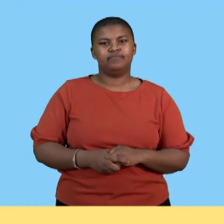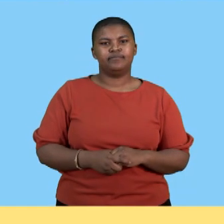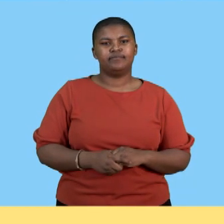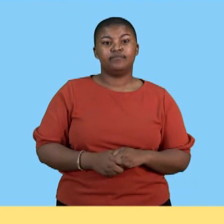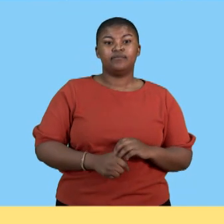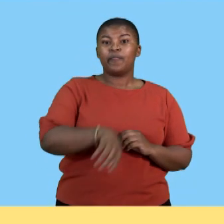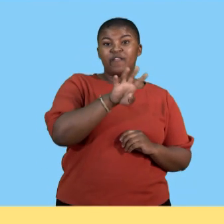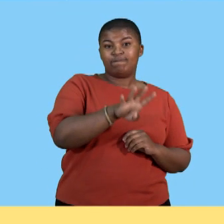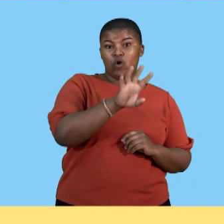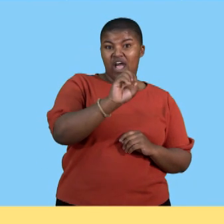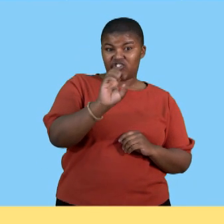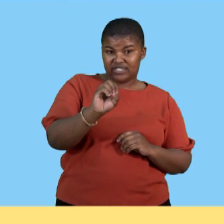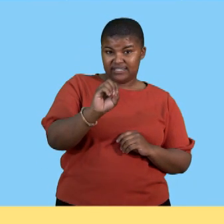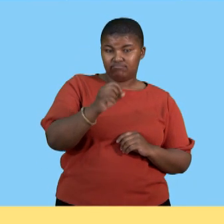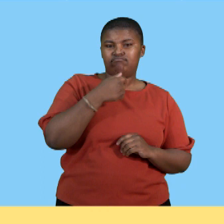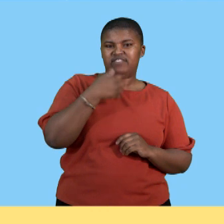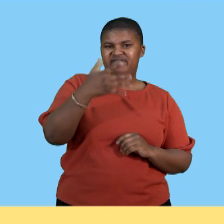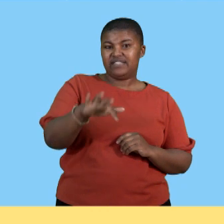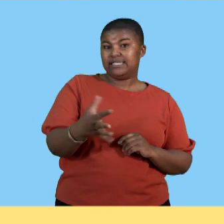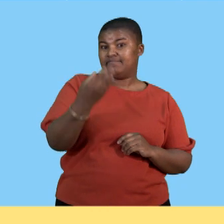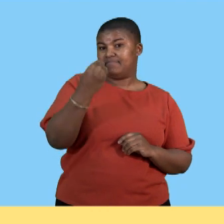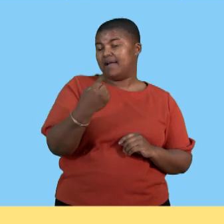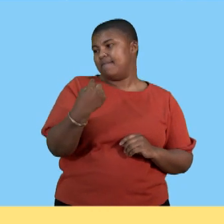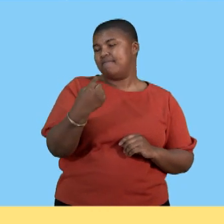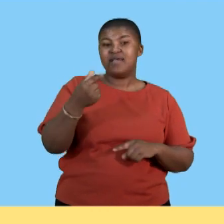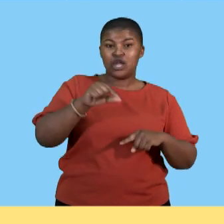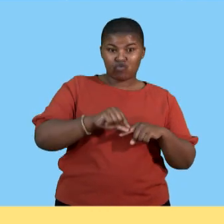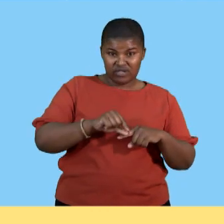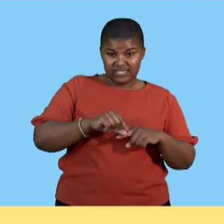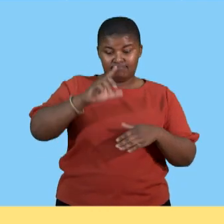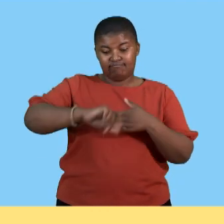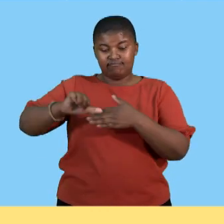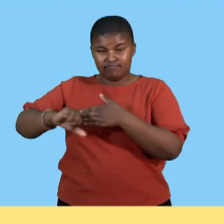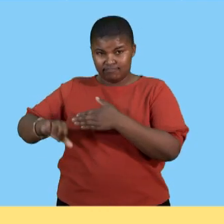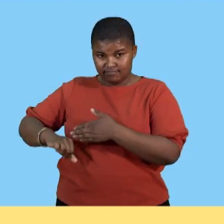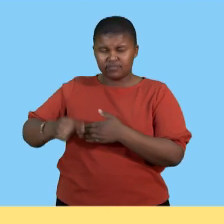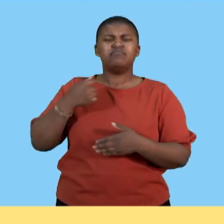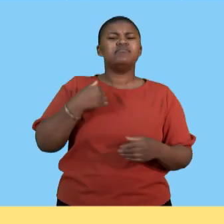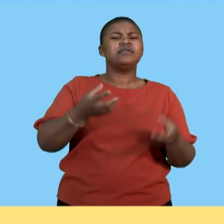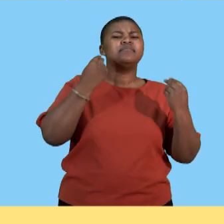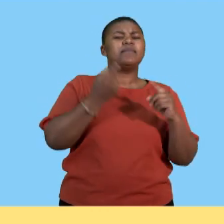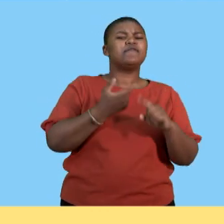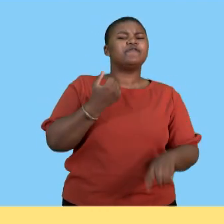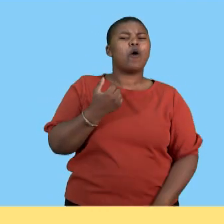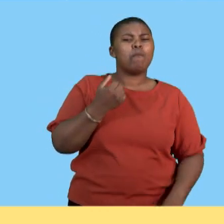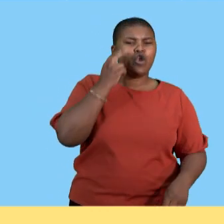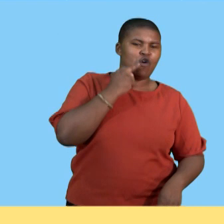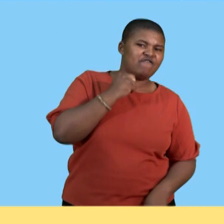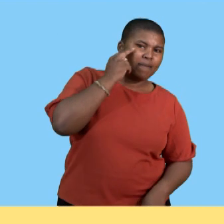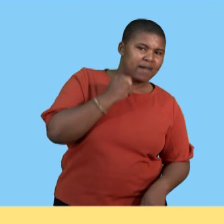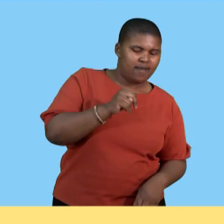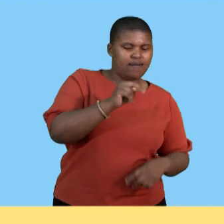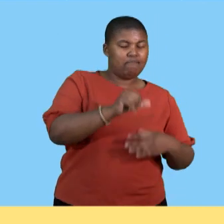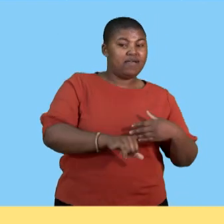the 400 that I have received as an increase per month, I have received it from